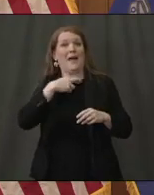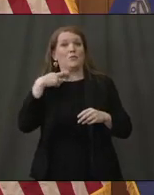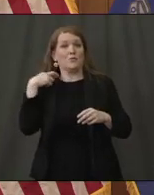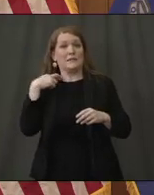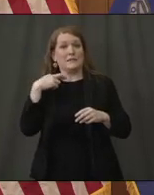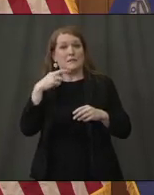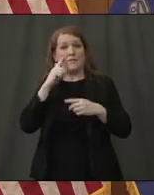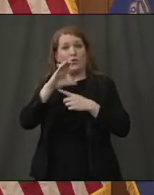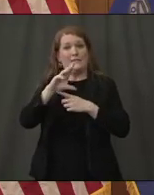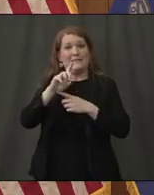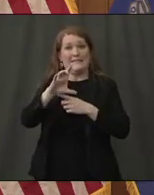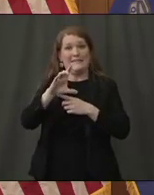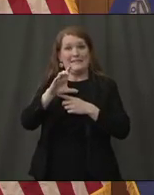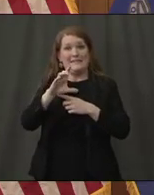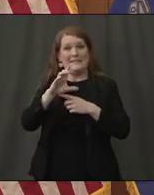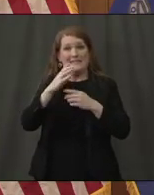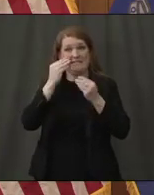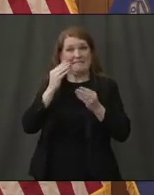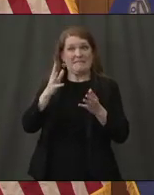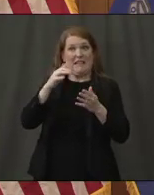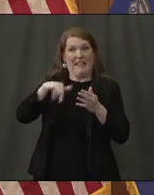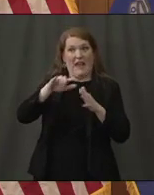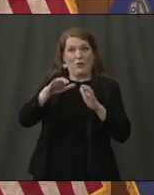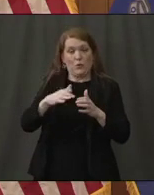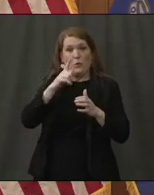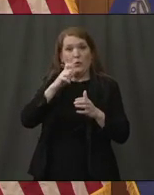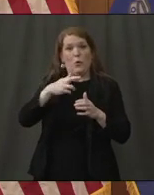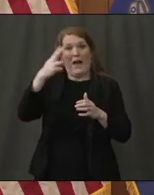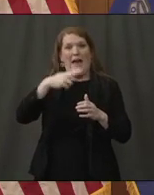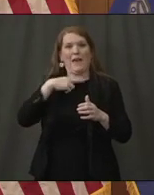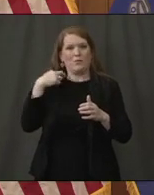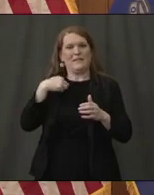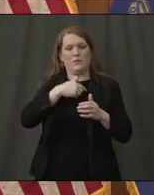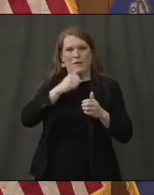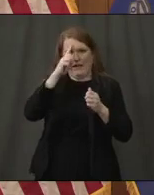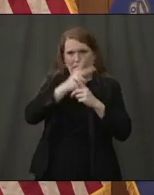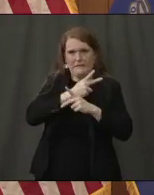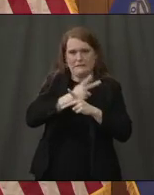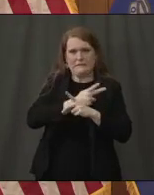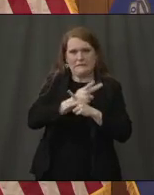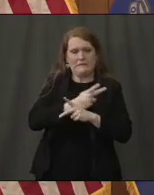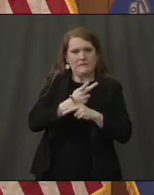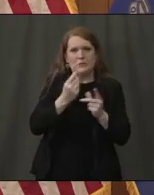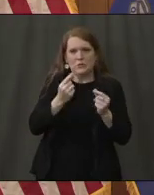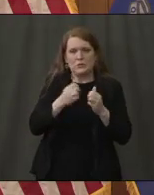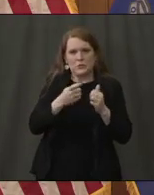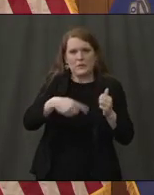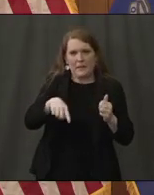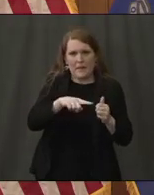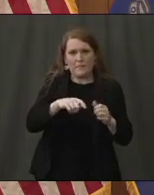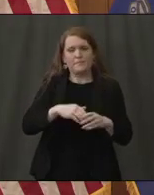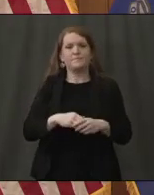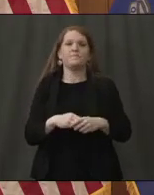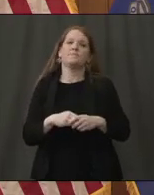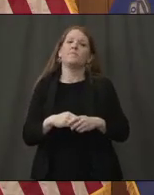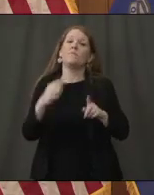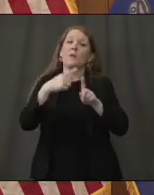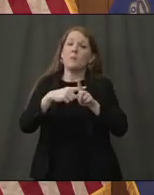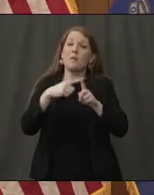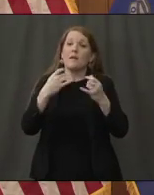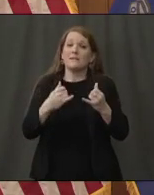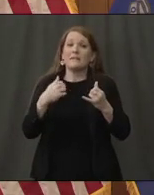CDC guidelines. In addition, we are collaborating with the judicial branch to analyze the